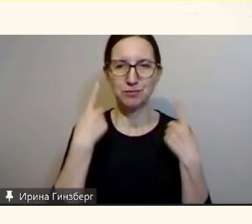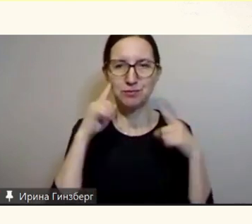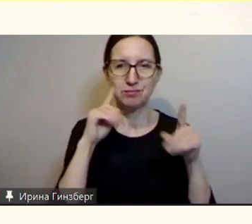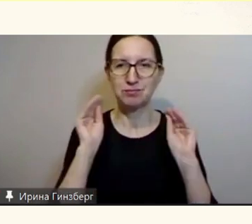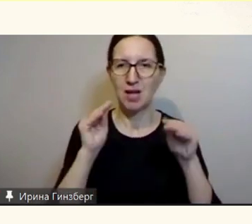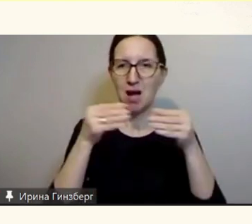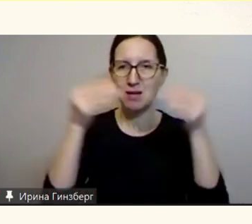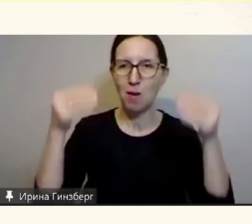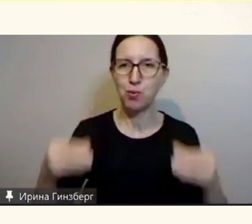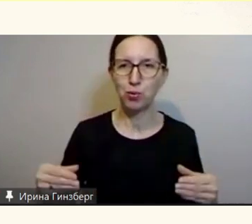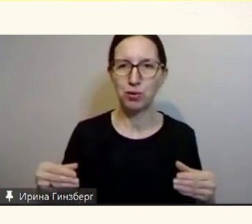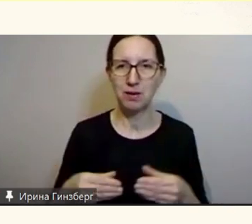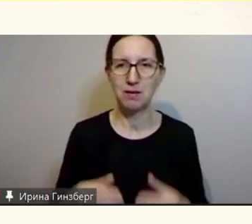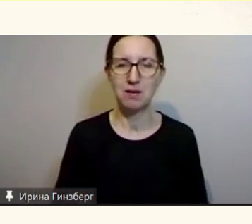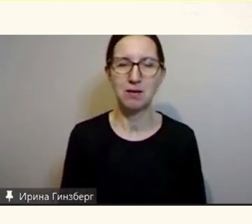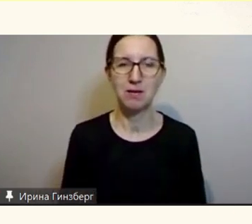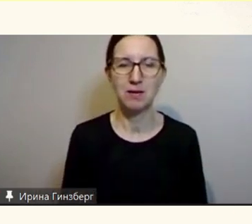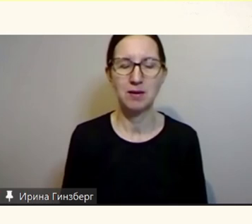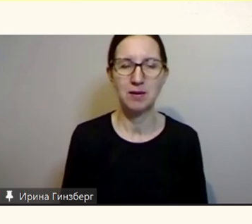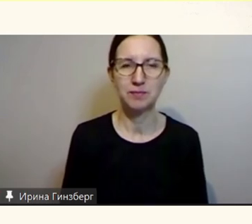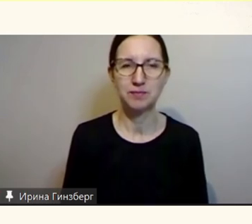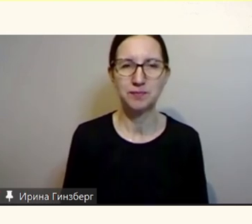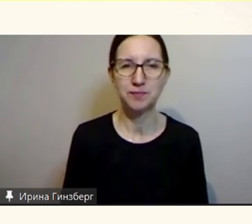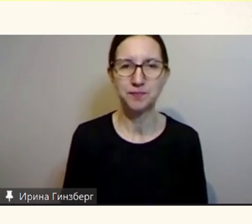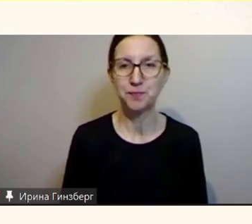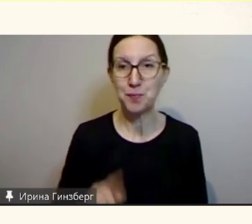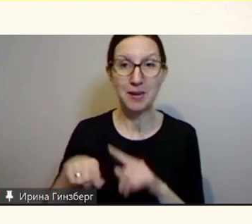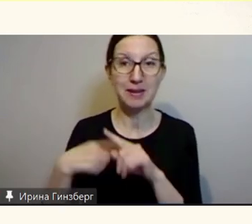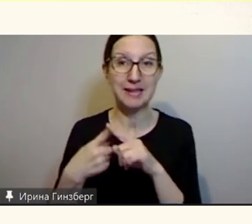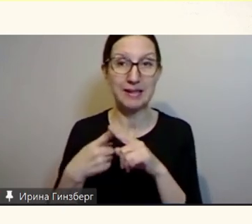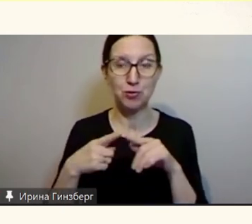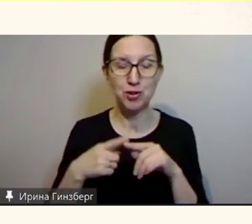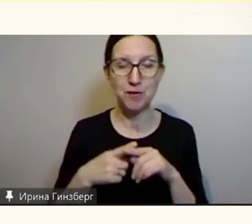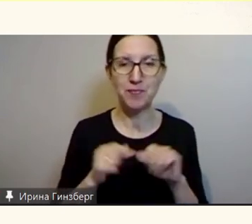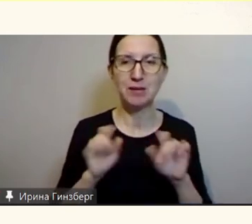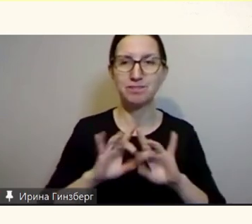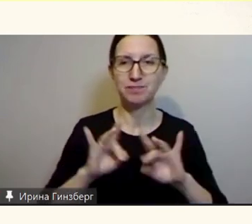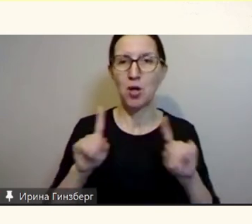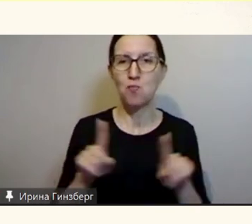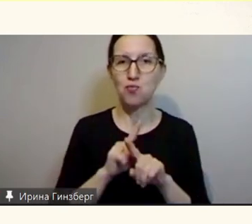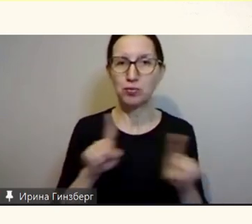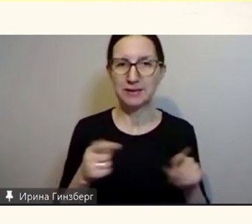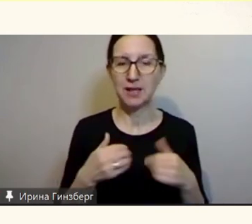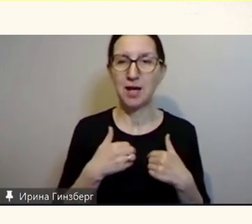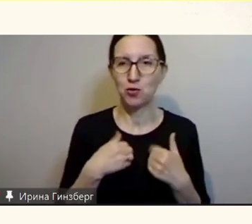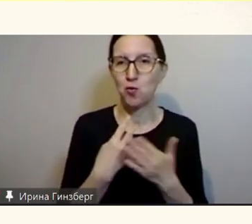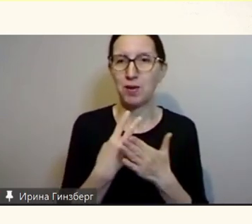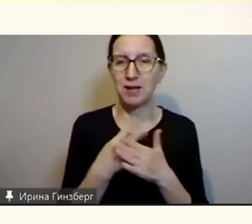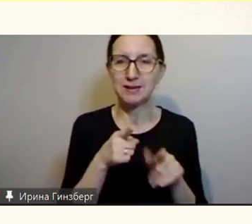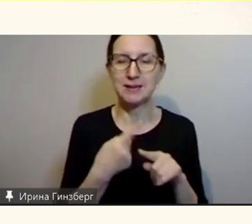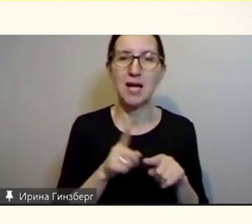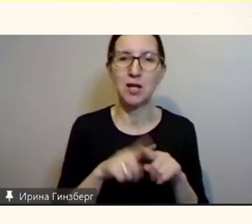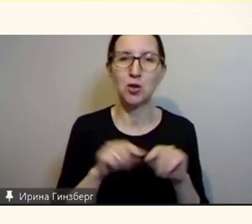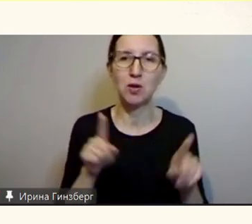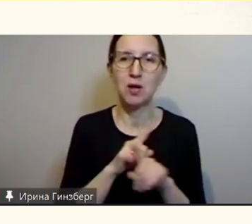The next place that I want to show you is the Guggenheim Bilbao. Again, I mean, it's